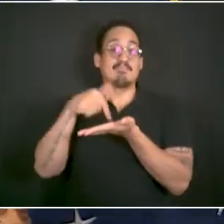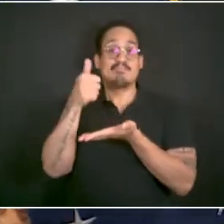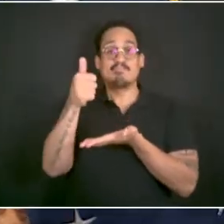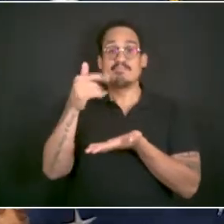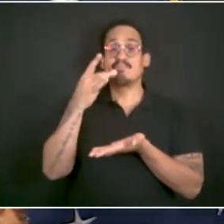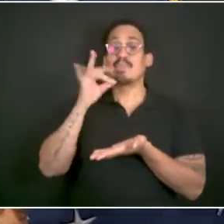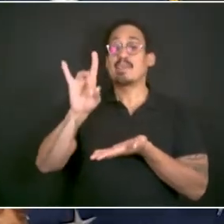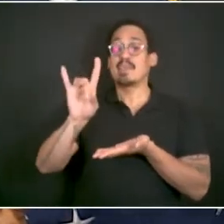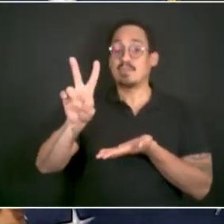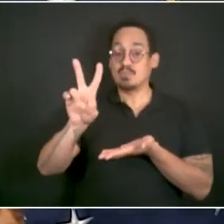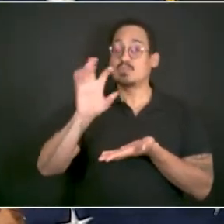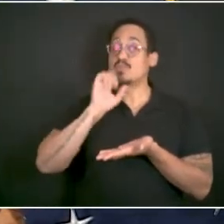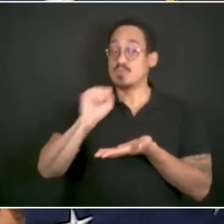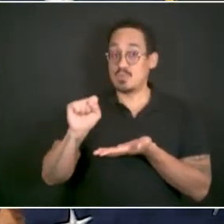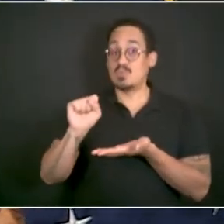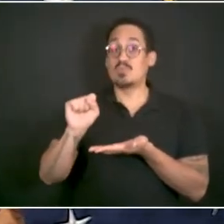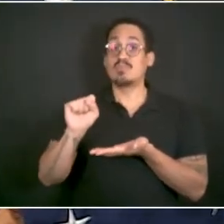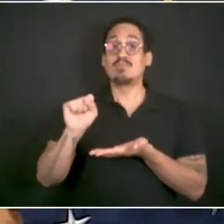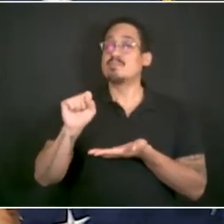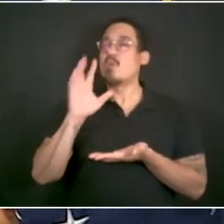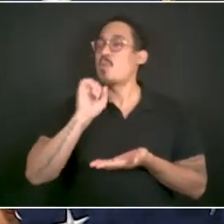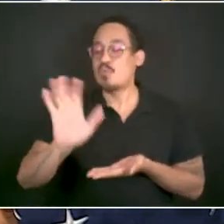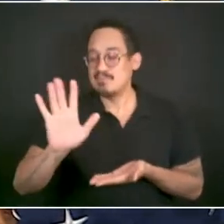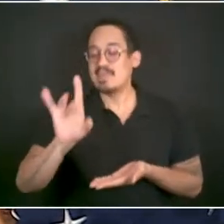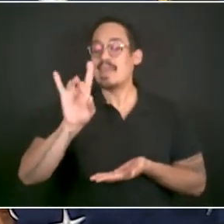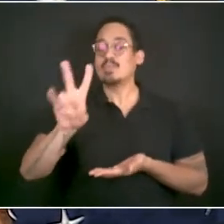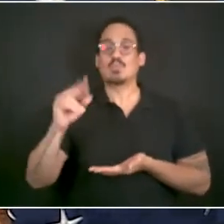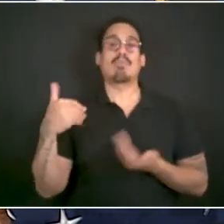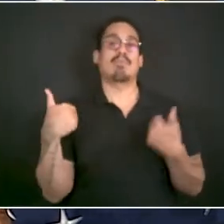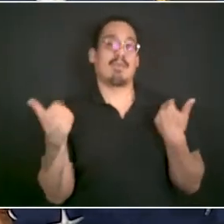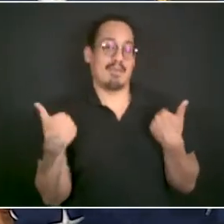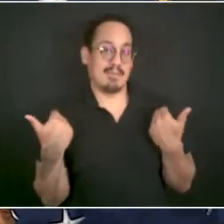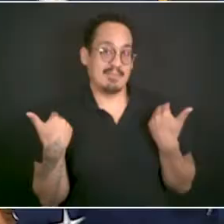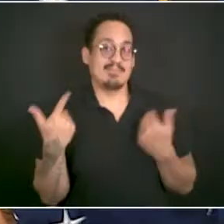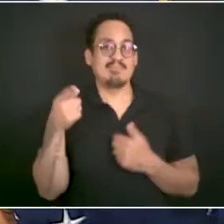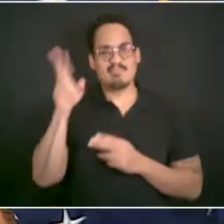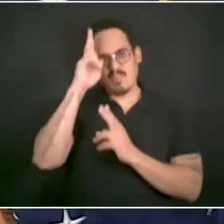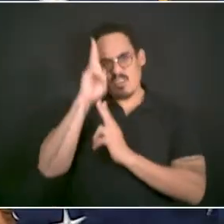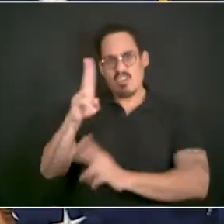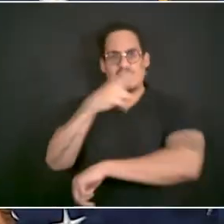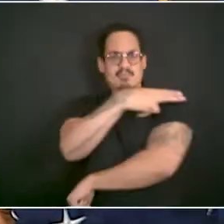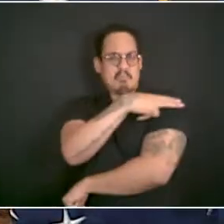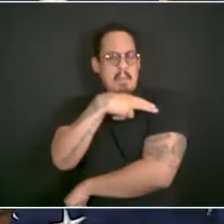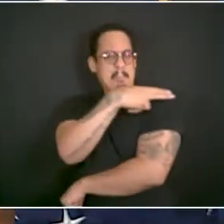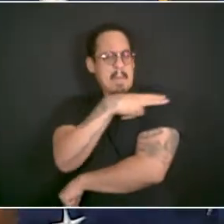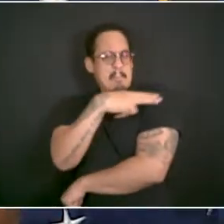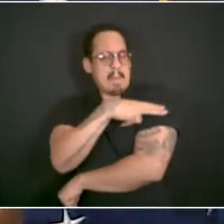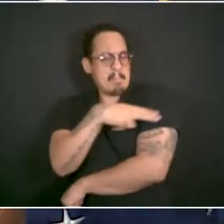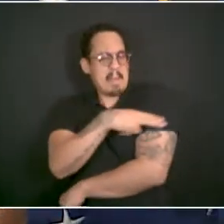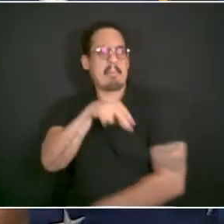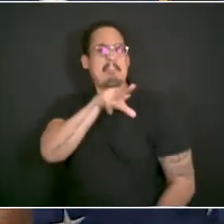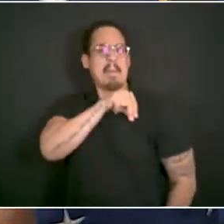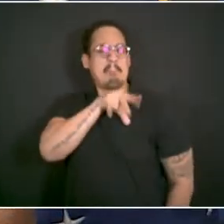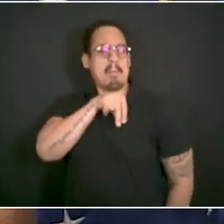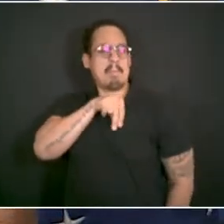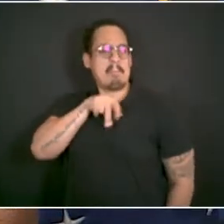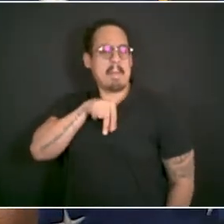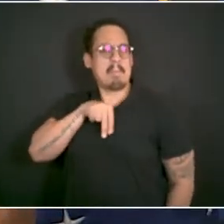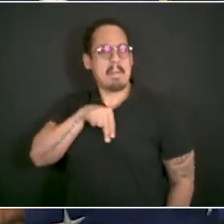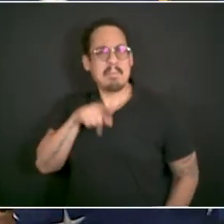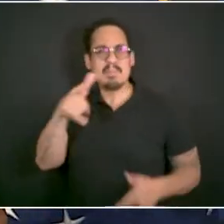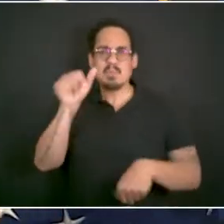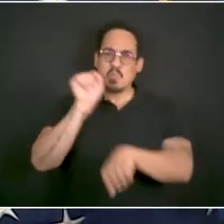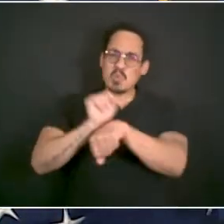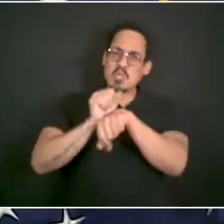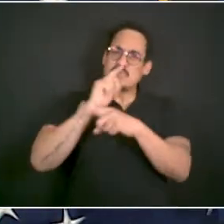82 years young. Ed was not only a decorated Marine and a proud Vietnam veteran, he was a champion for healing. His work through